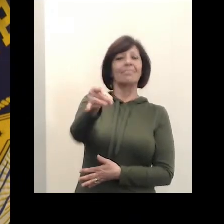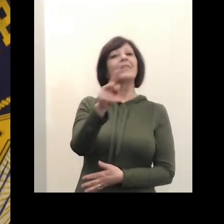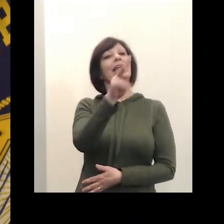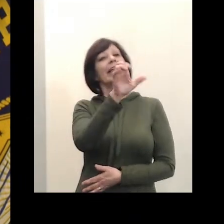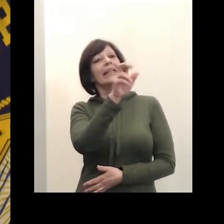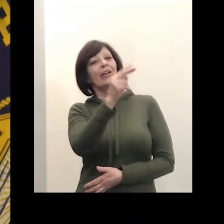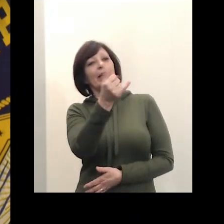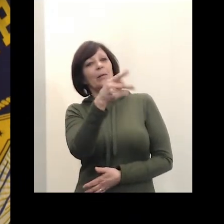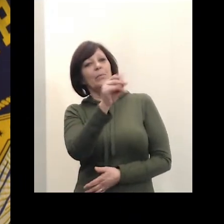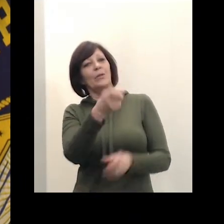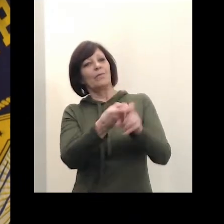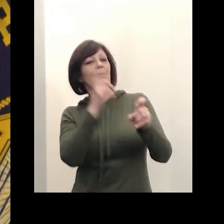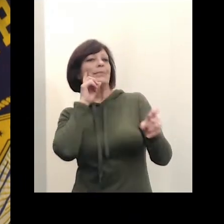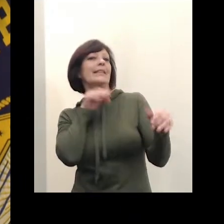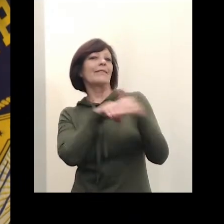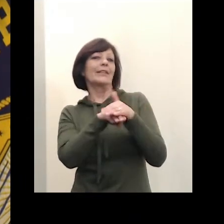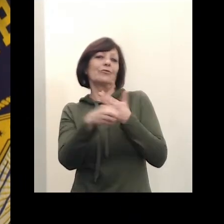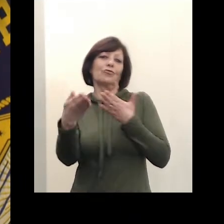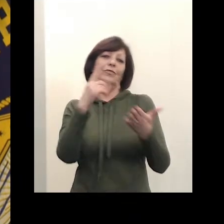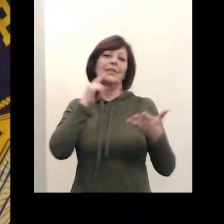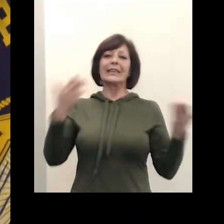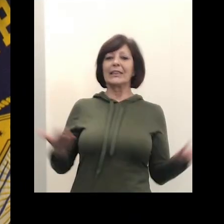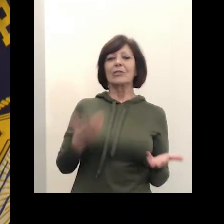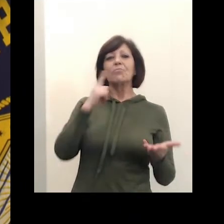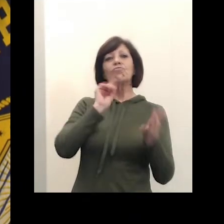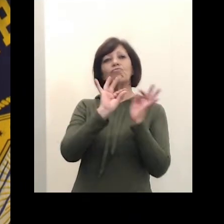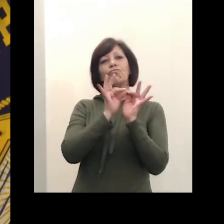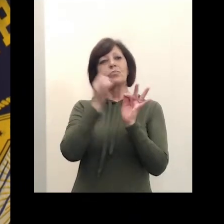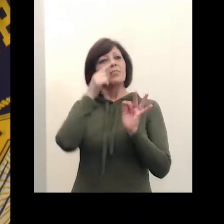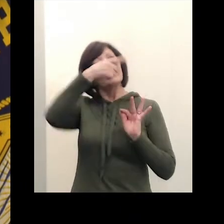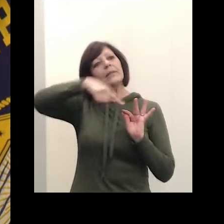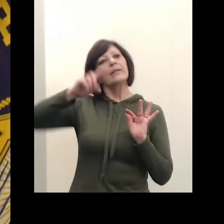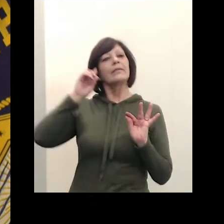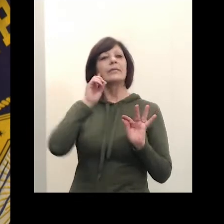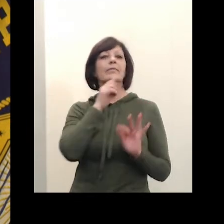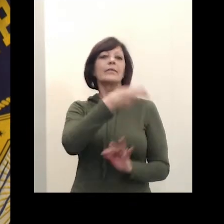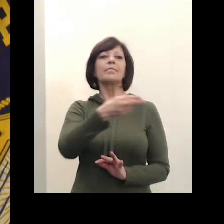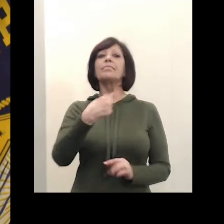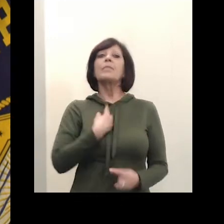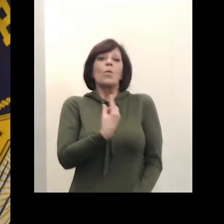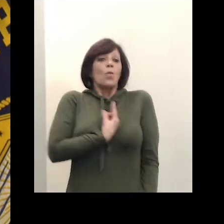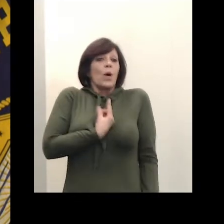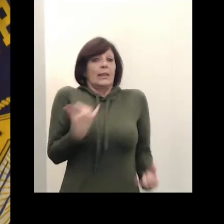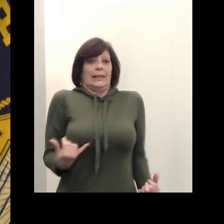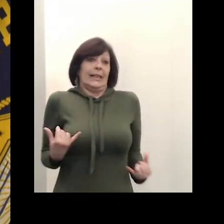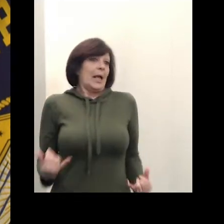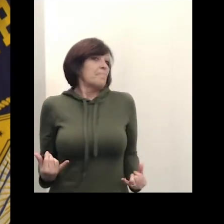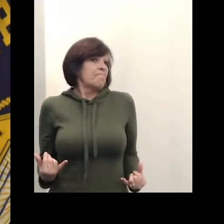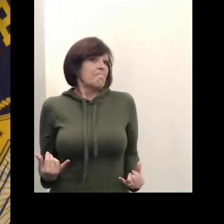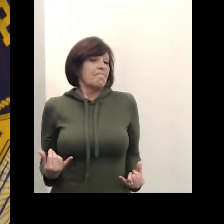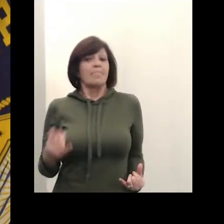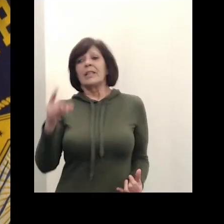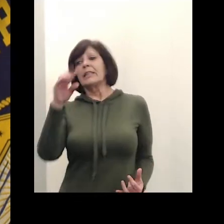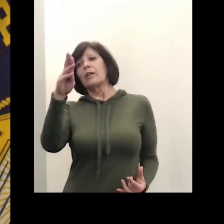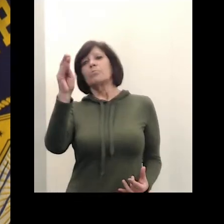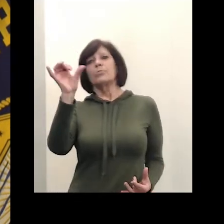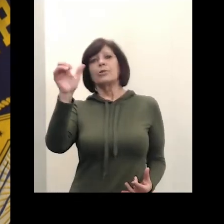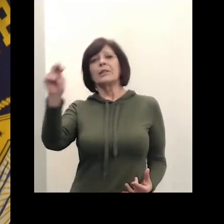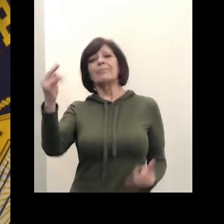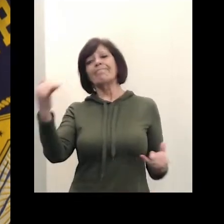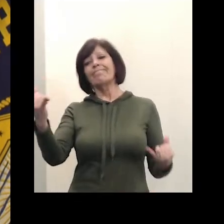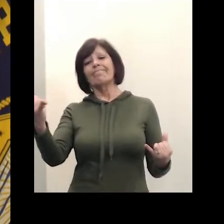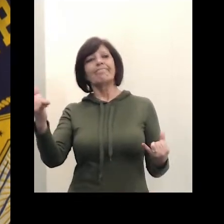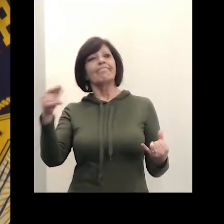from Deaf Access Services, who will be providing the American Sign Language. It's just me today. Dr. Burstein is currently on